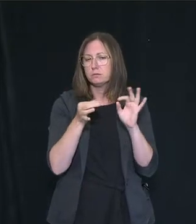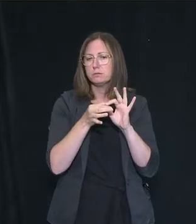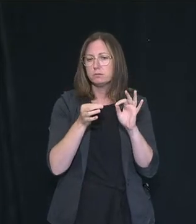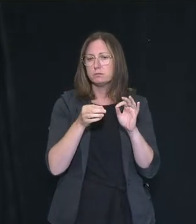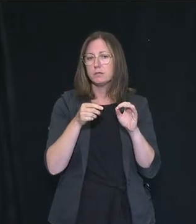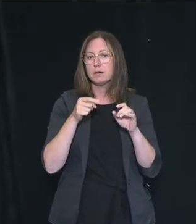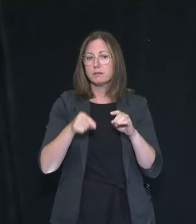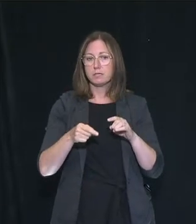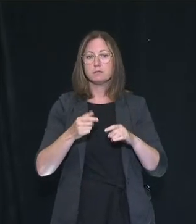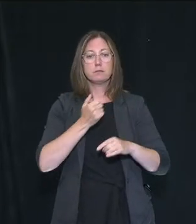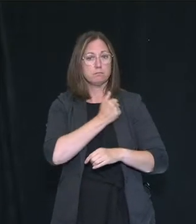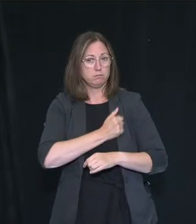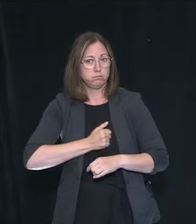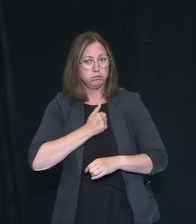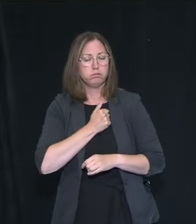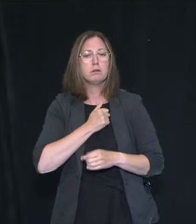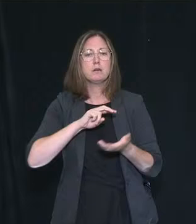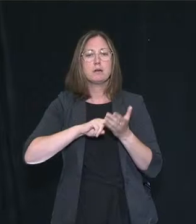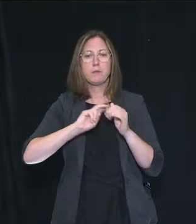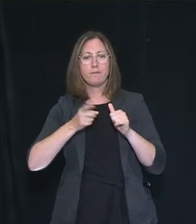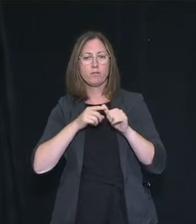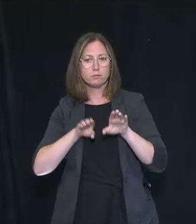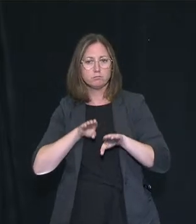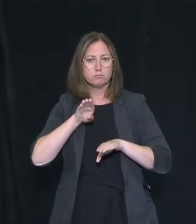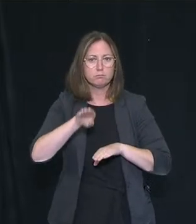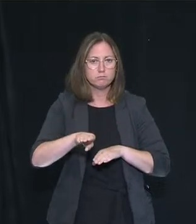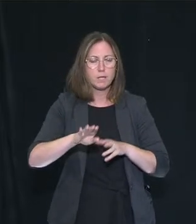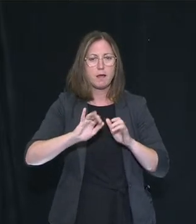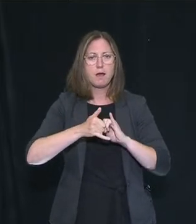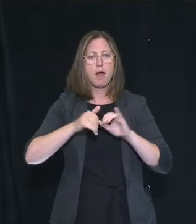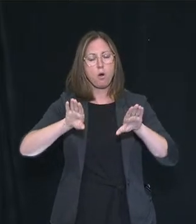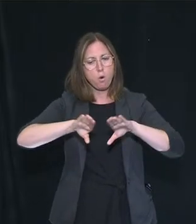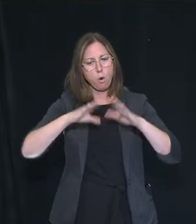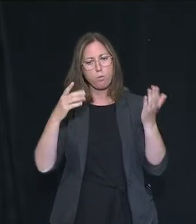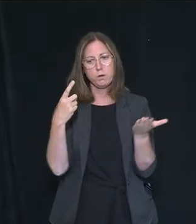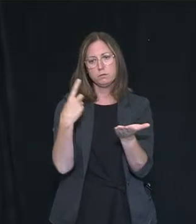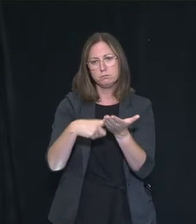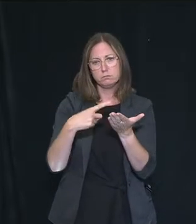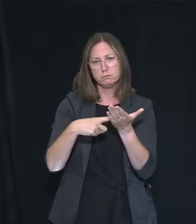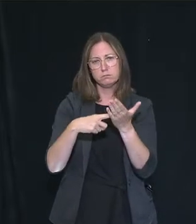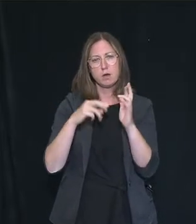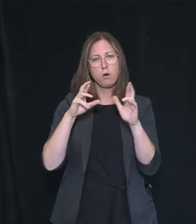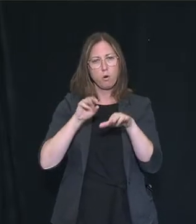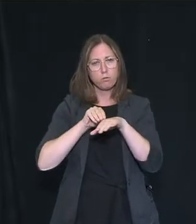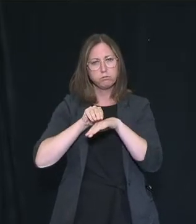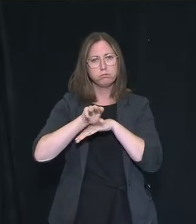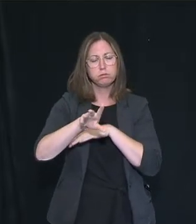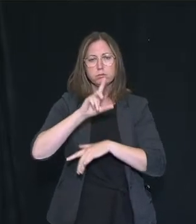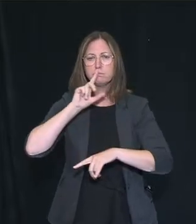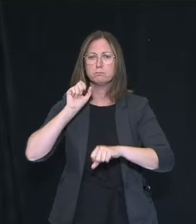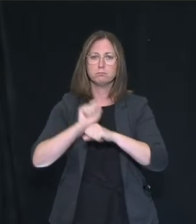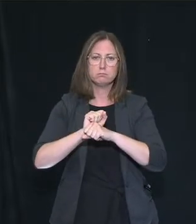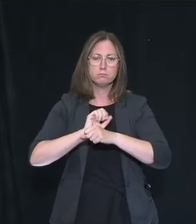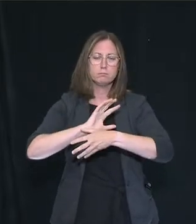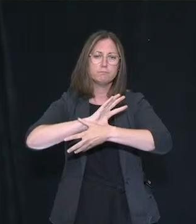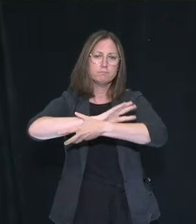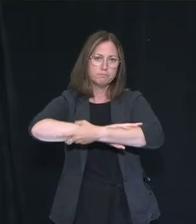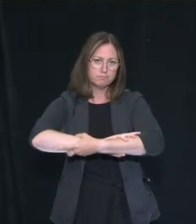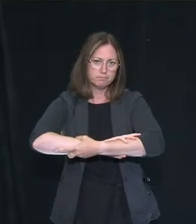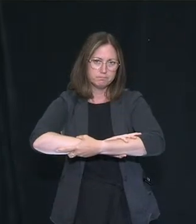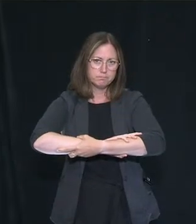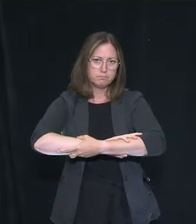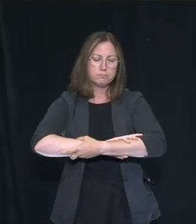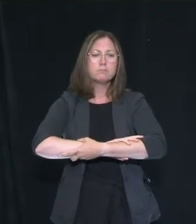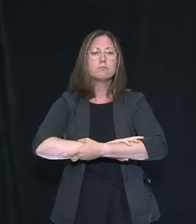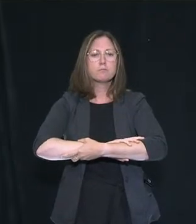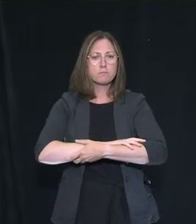important step towards further dialogue and actions that will lead to real reconciliation. Indeed, we look